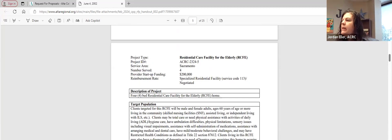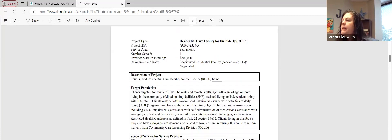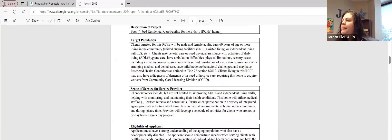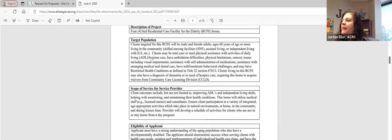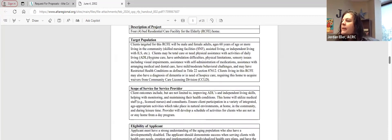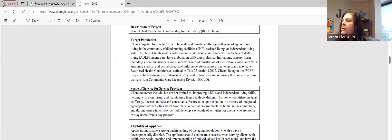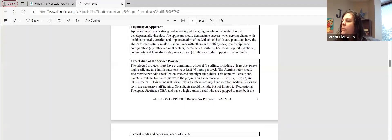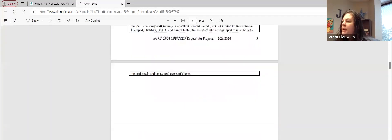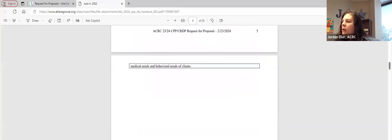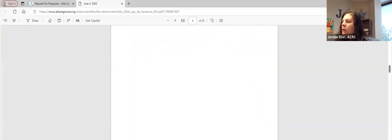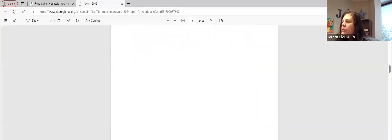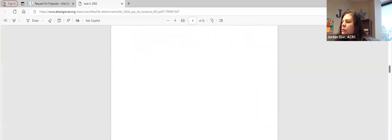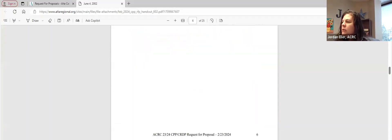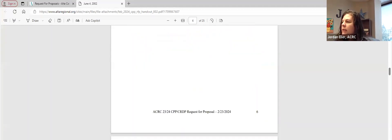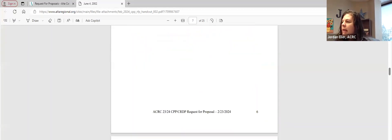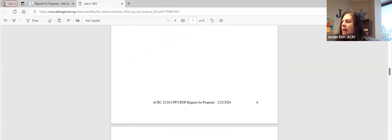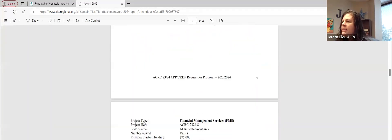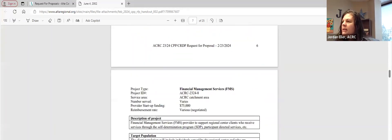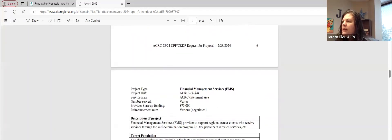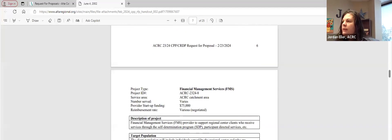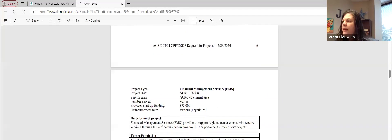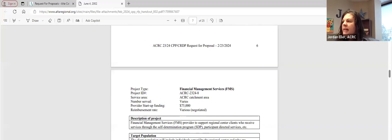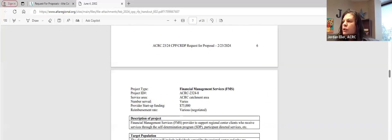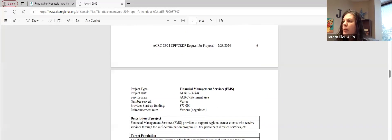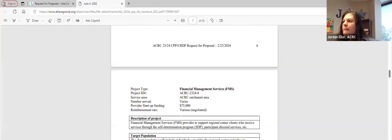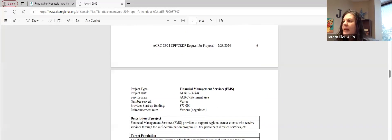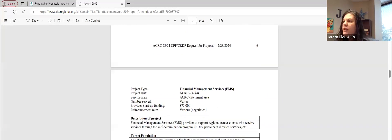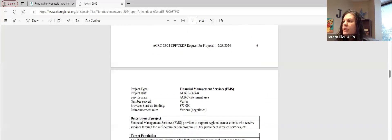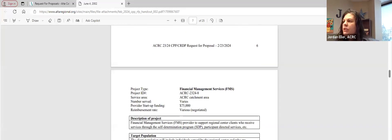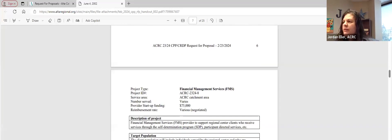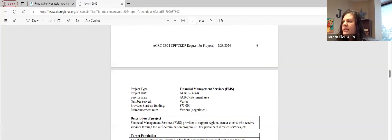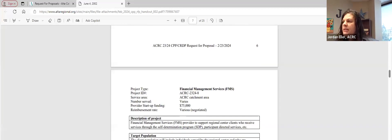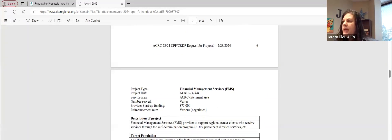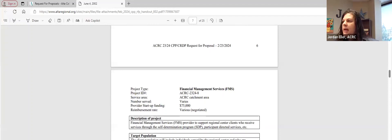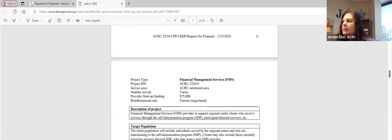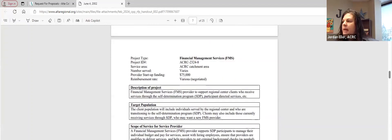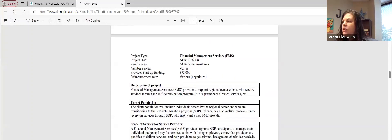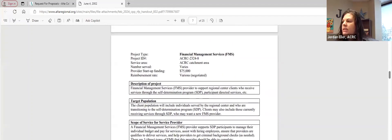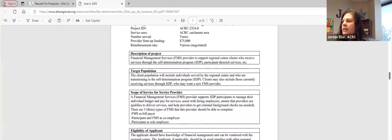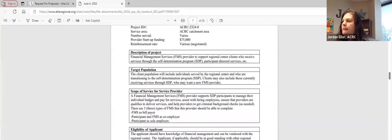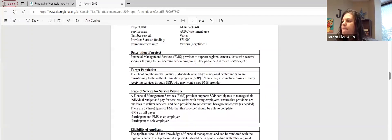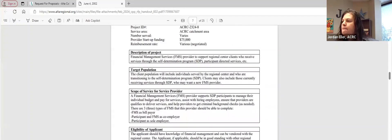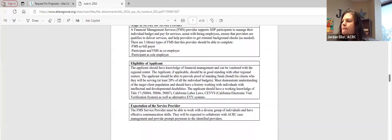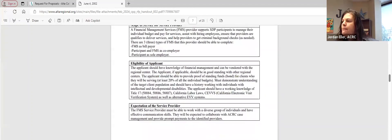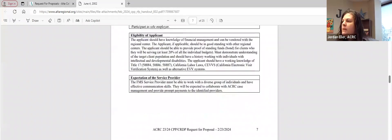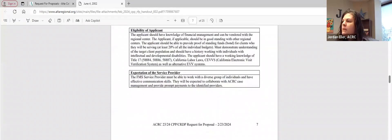facility. We are also looking at another financial management services